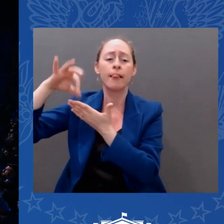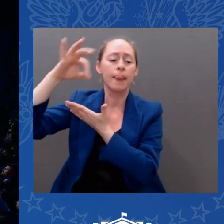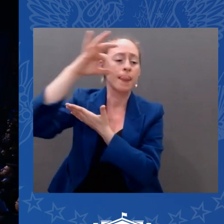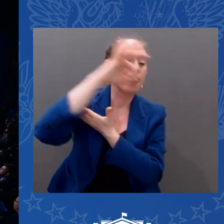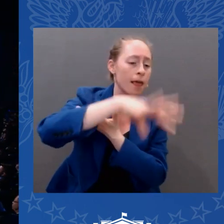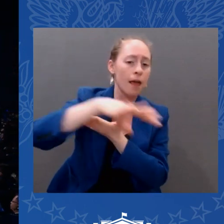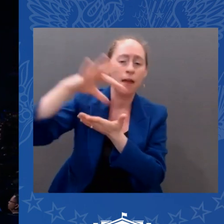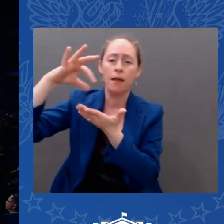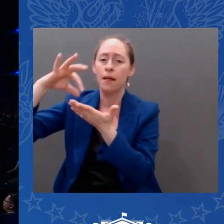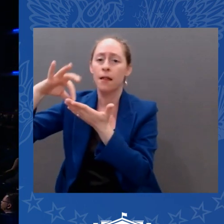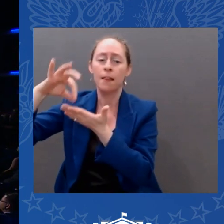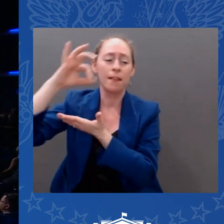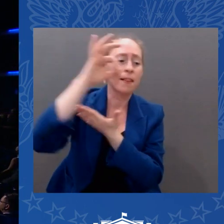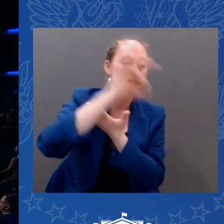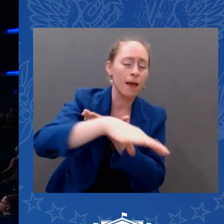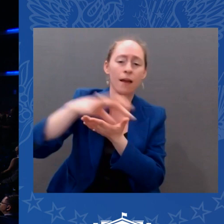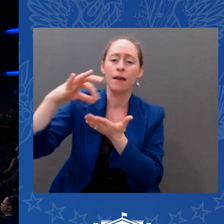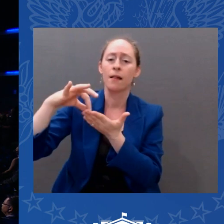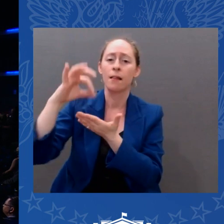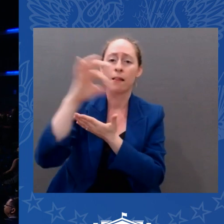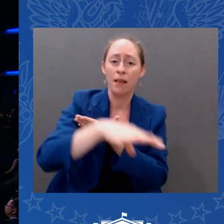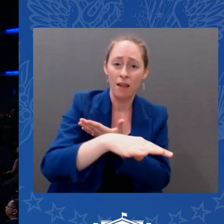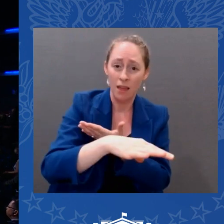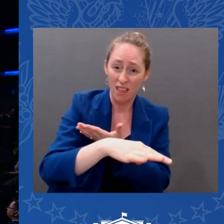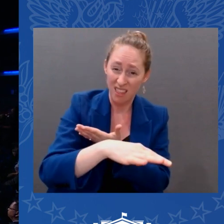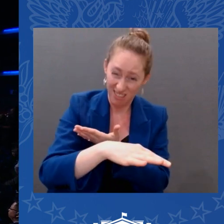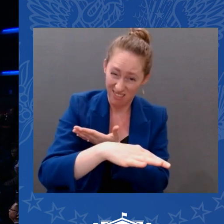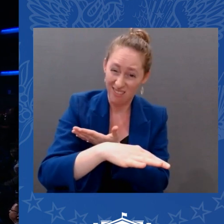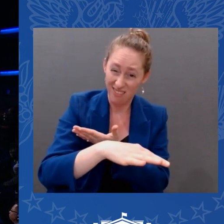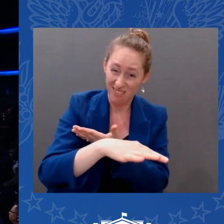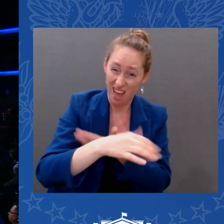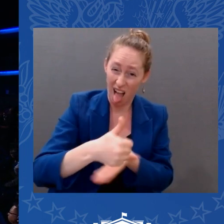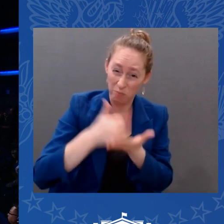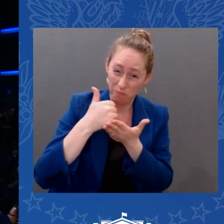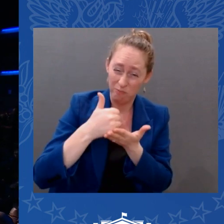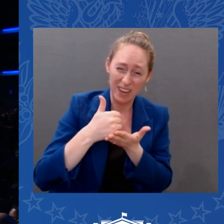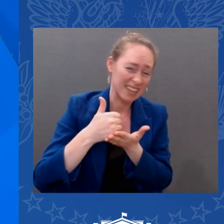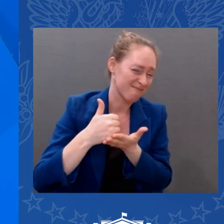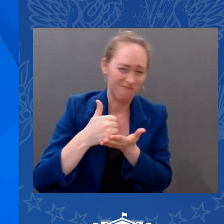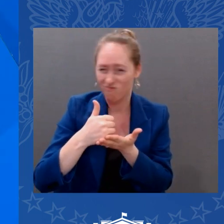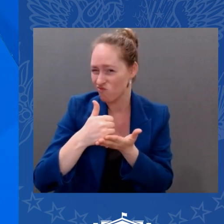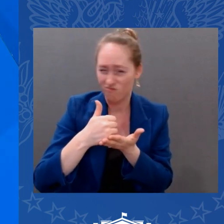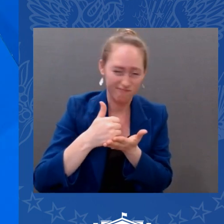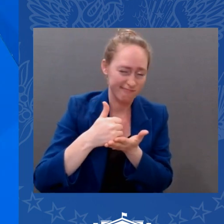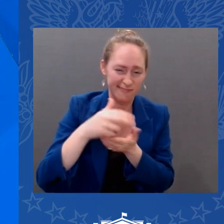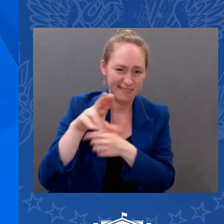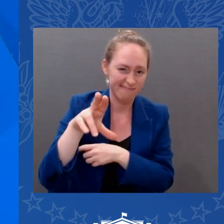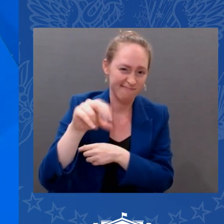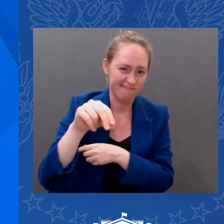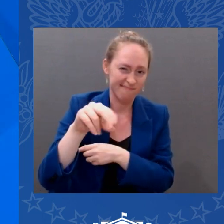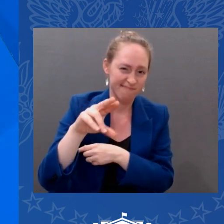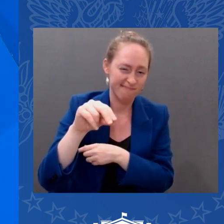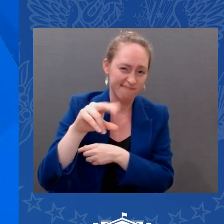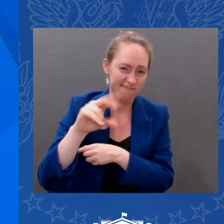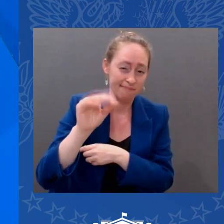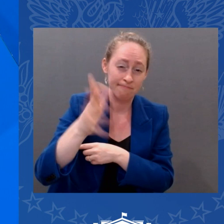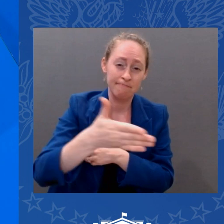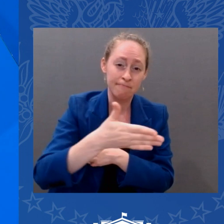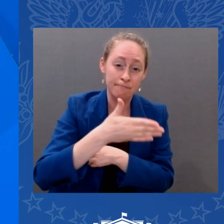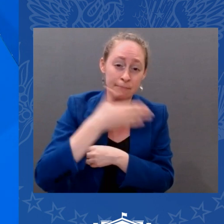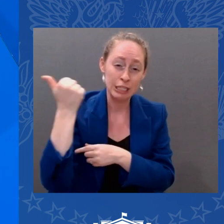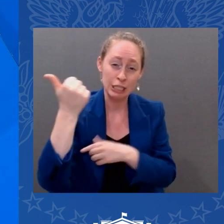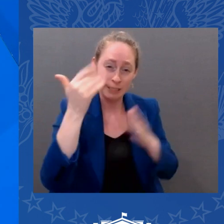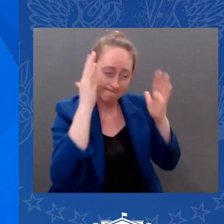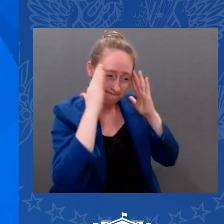But when we invest in strengthening workers and the middle class, the poor have a ladder up, and those at the top do just